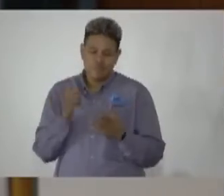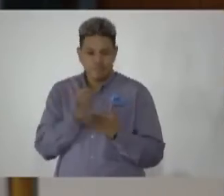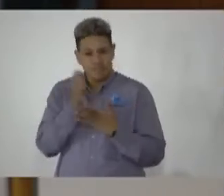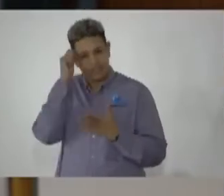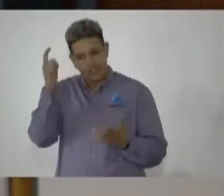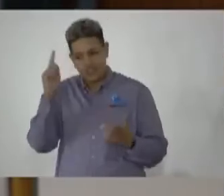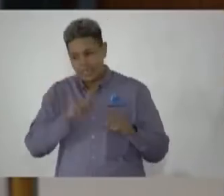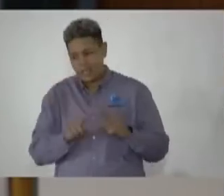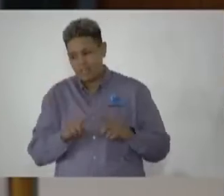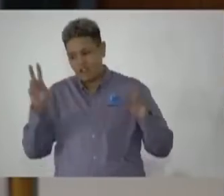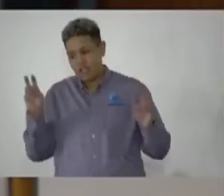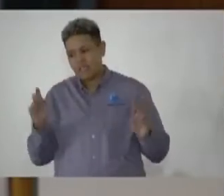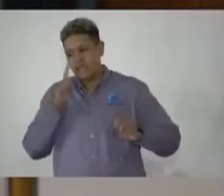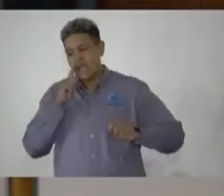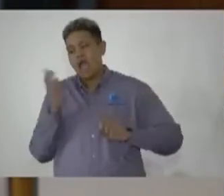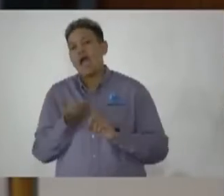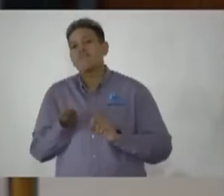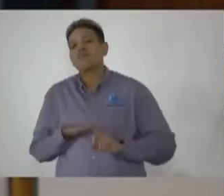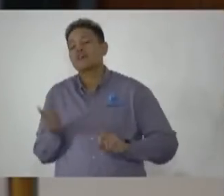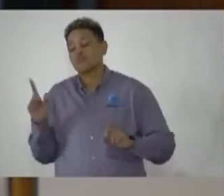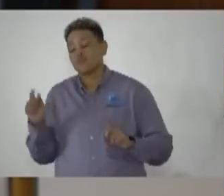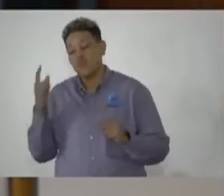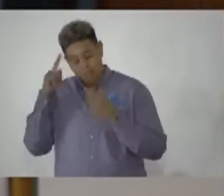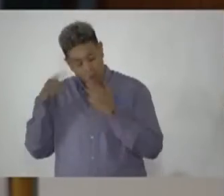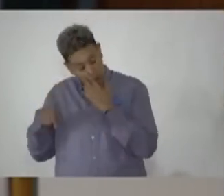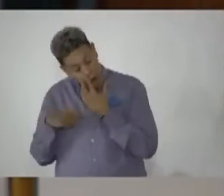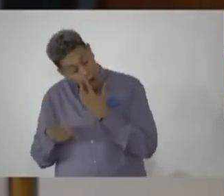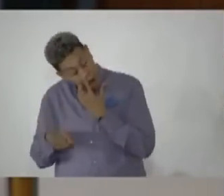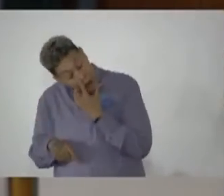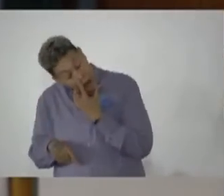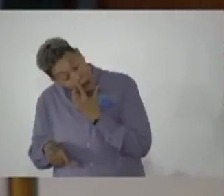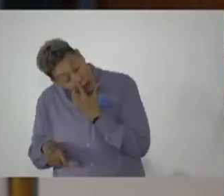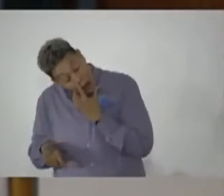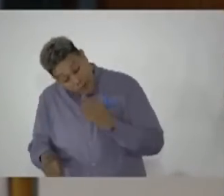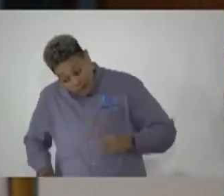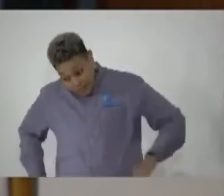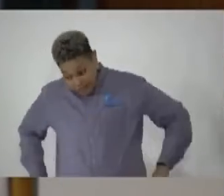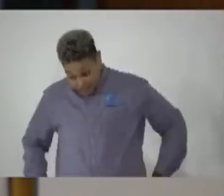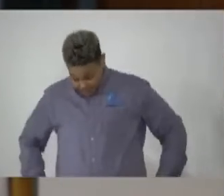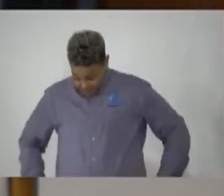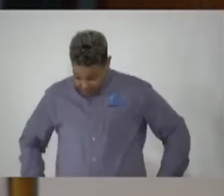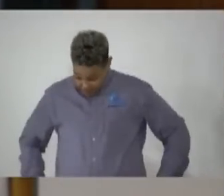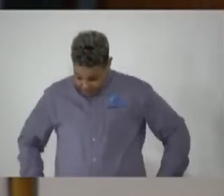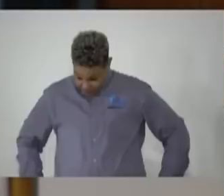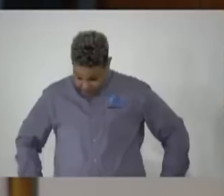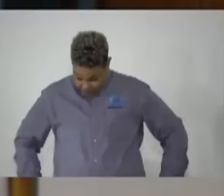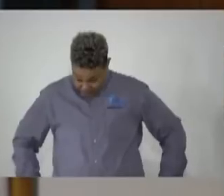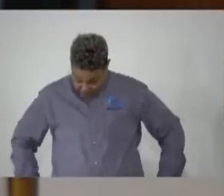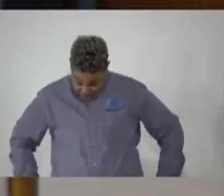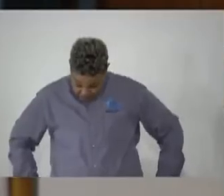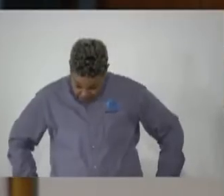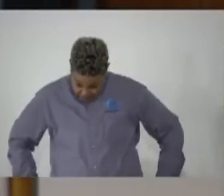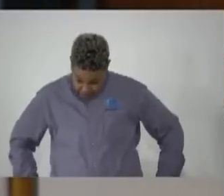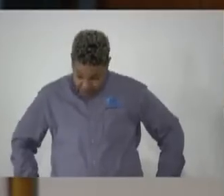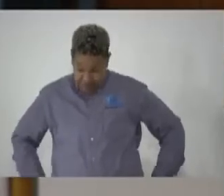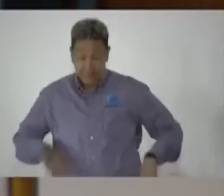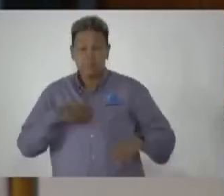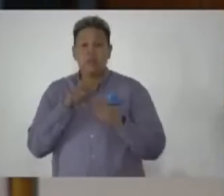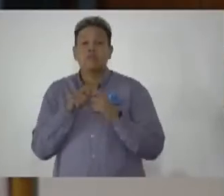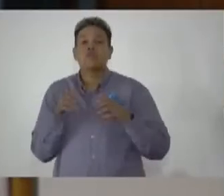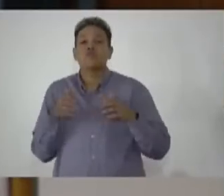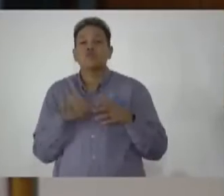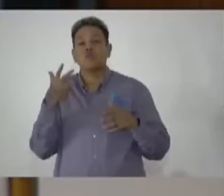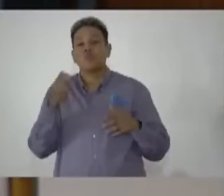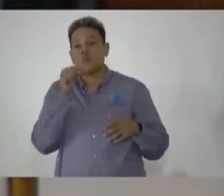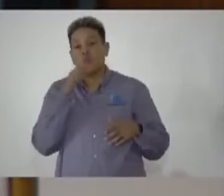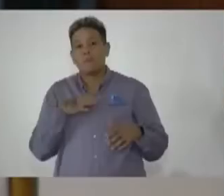were supposed to do an advocacy exercise about. And in my particular group, we were 3 women